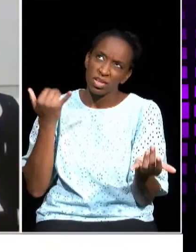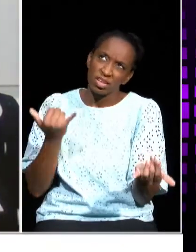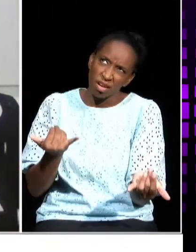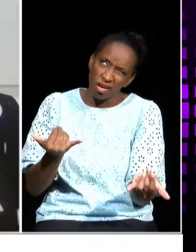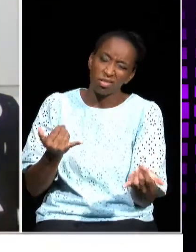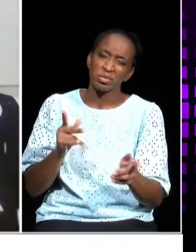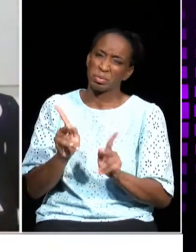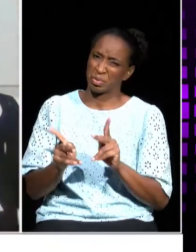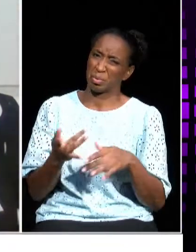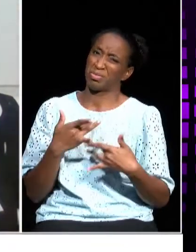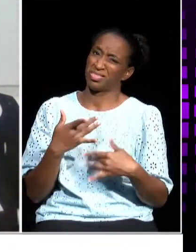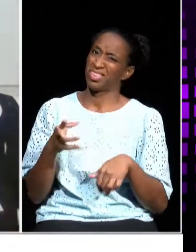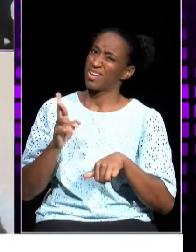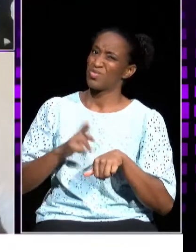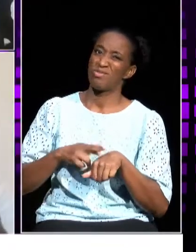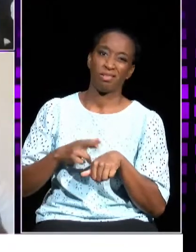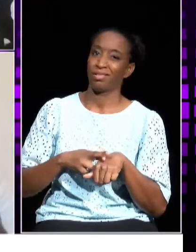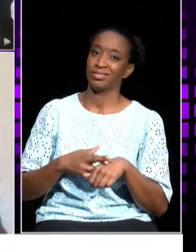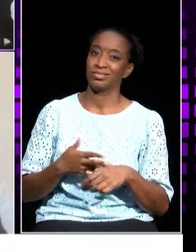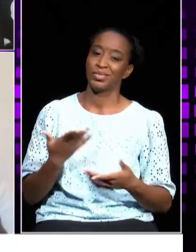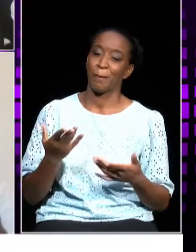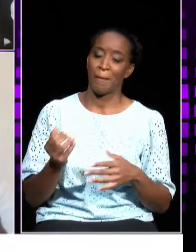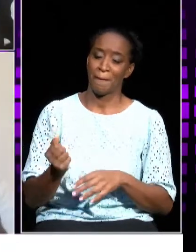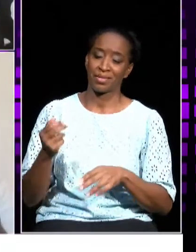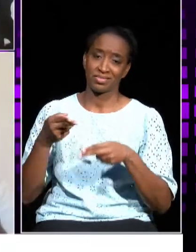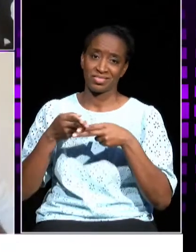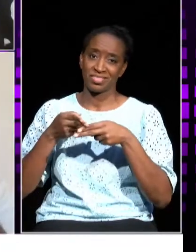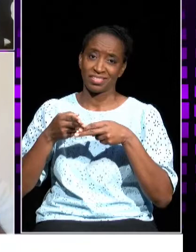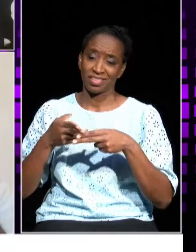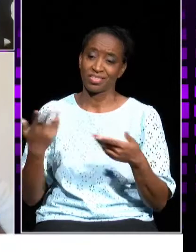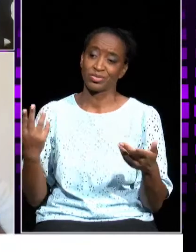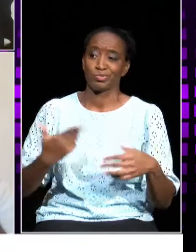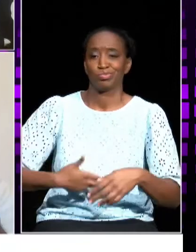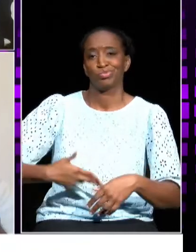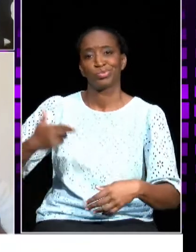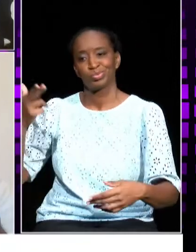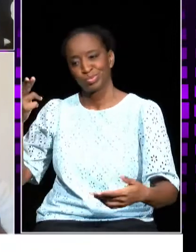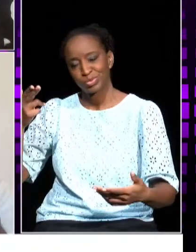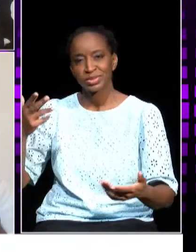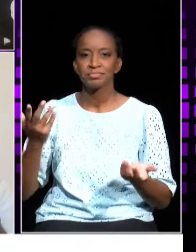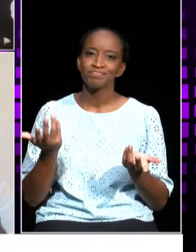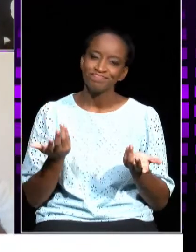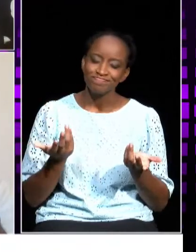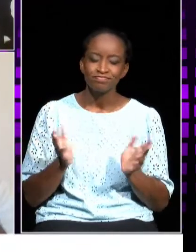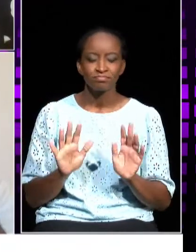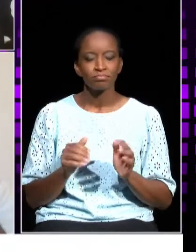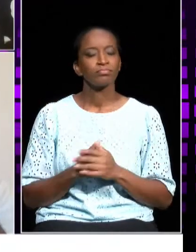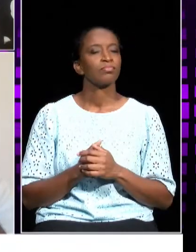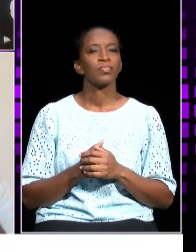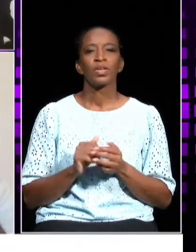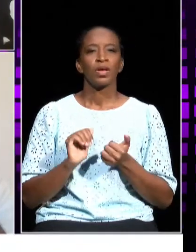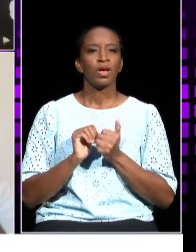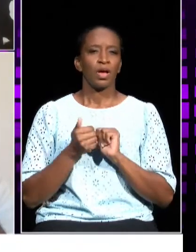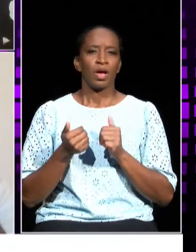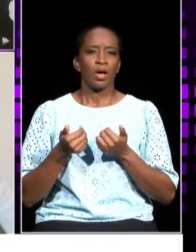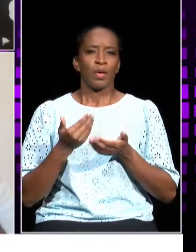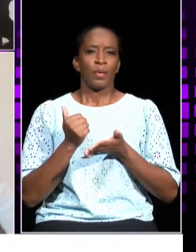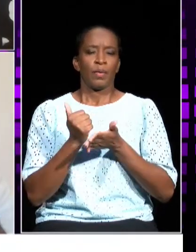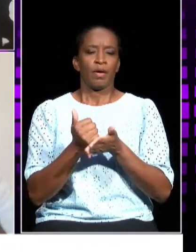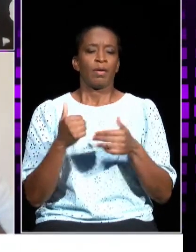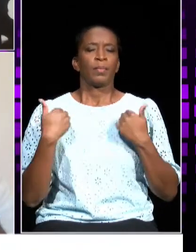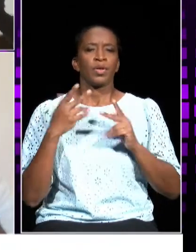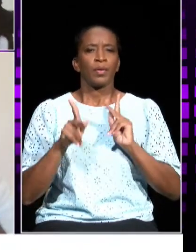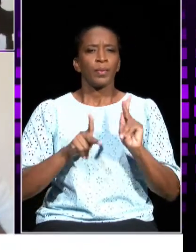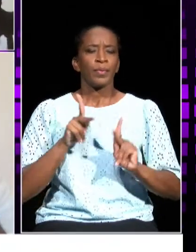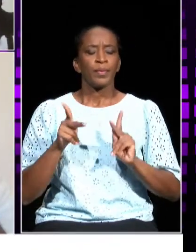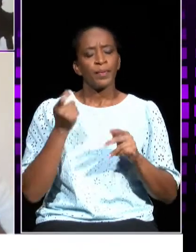to discuss is, how do we help persons to understand, young persons to understand, they have the power of choice.